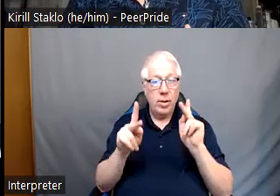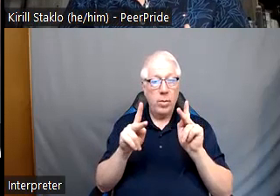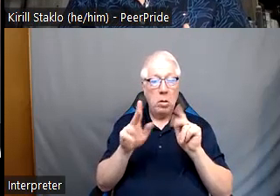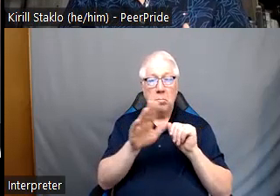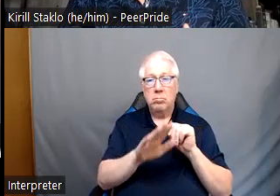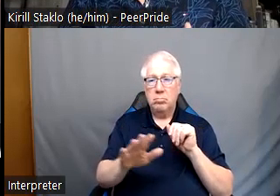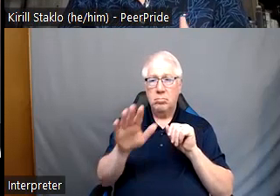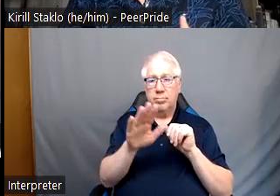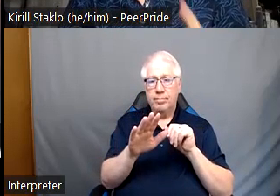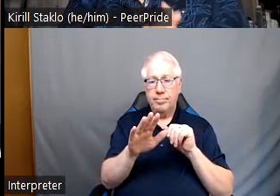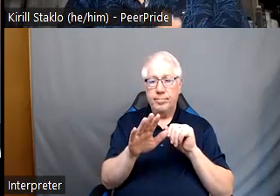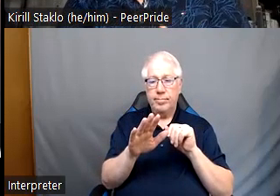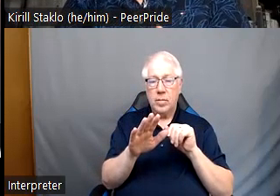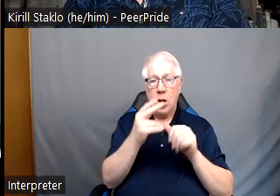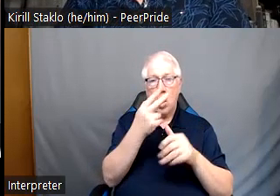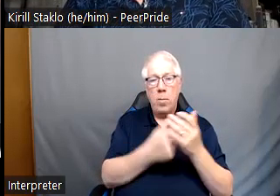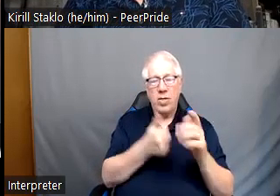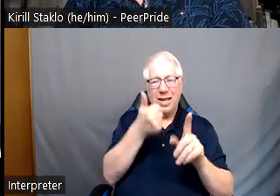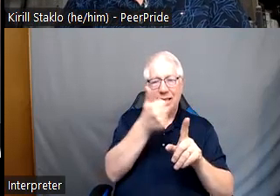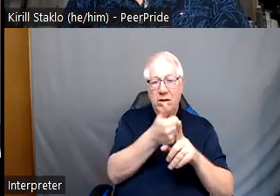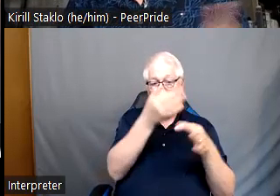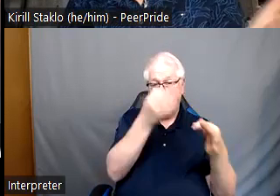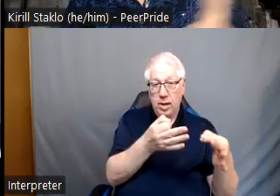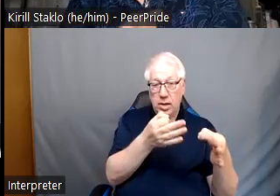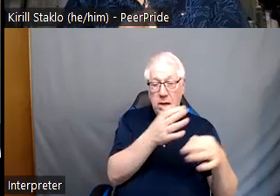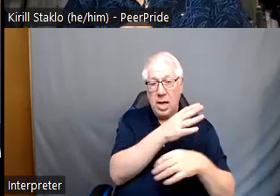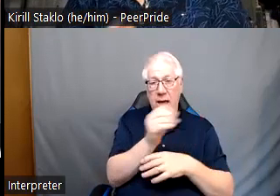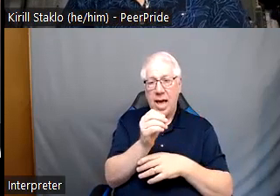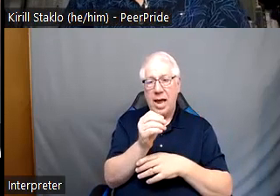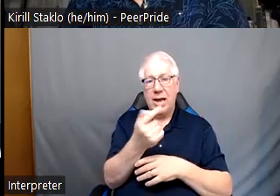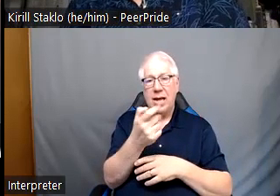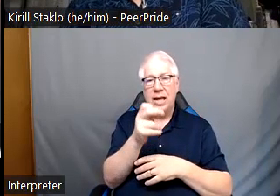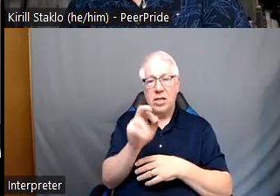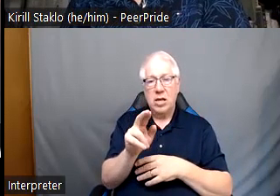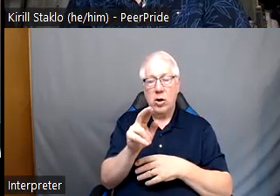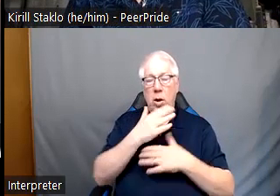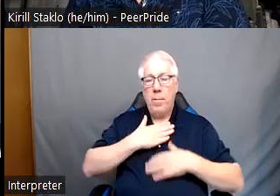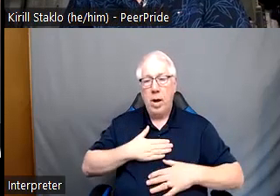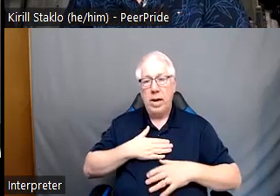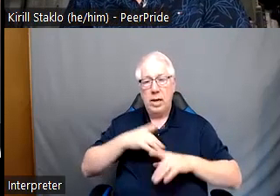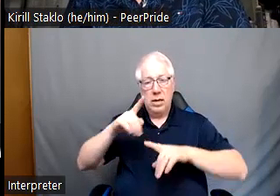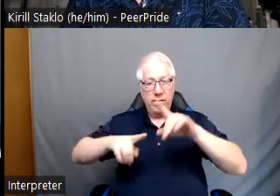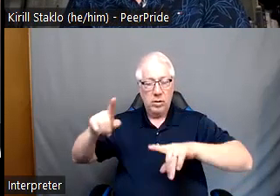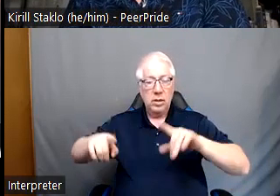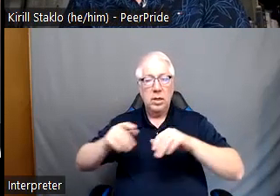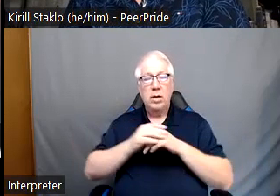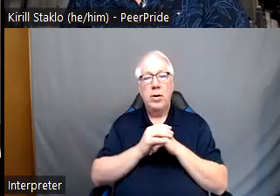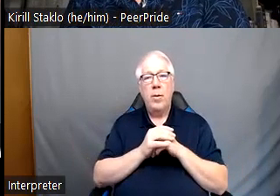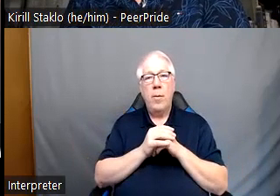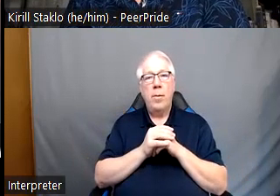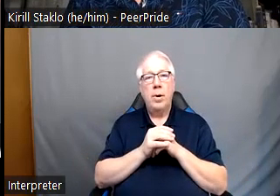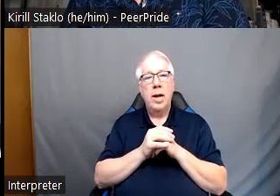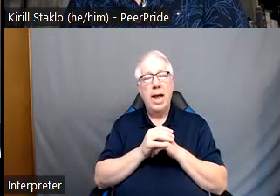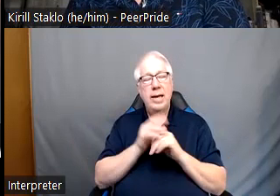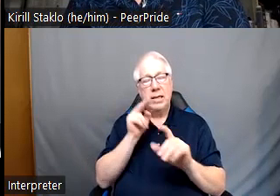around both self-determination and just like gender and body diversity is looking at it